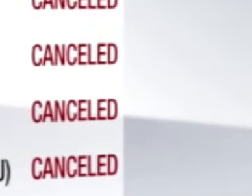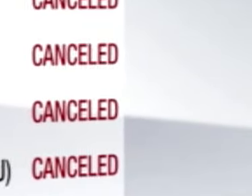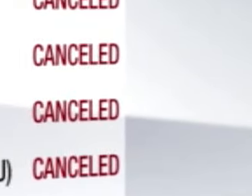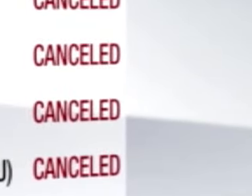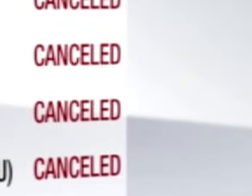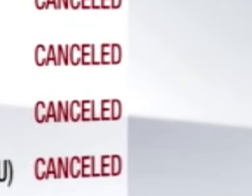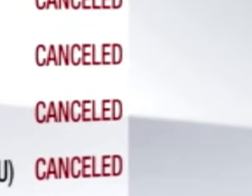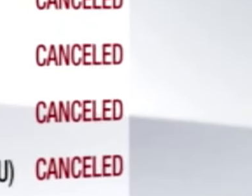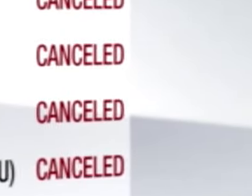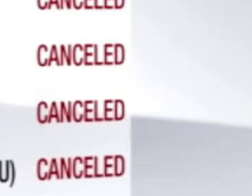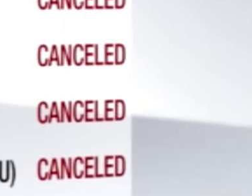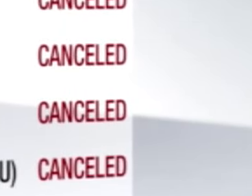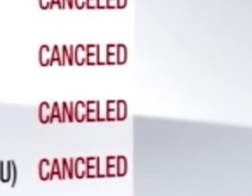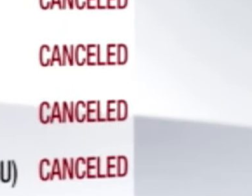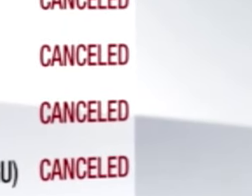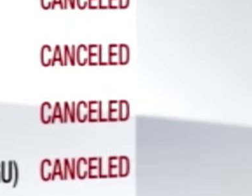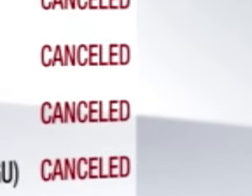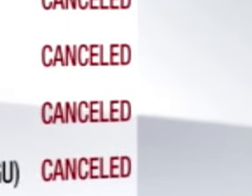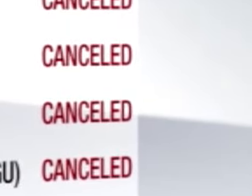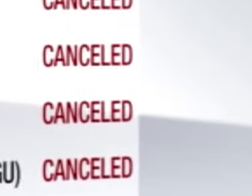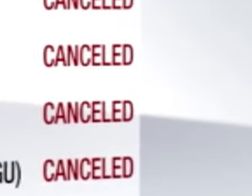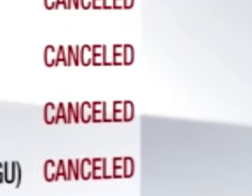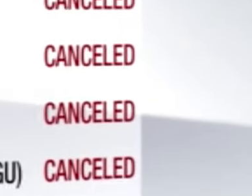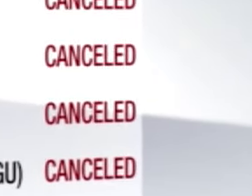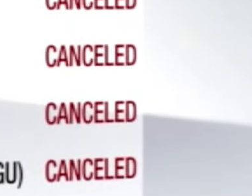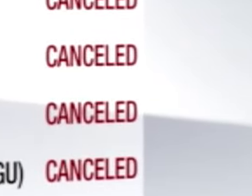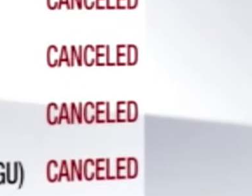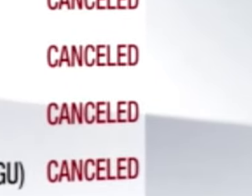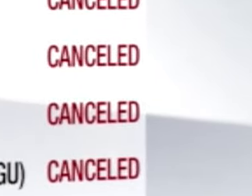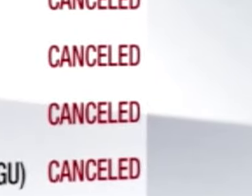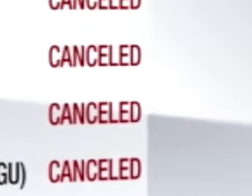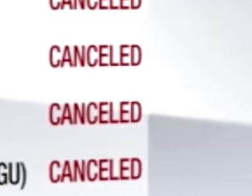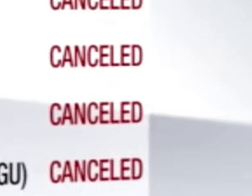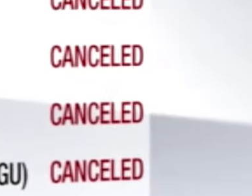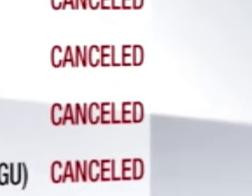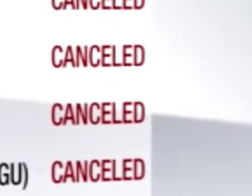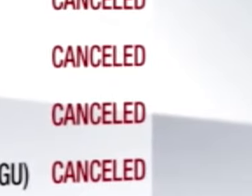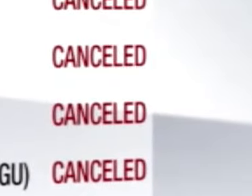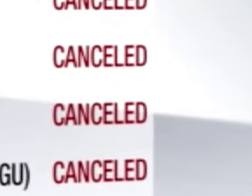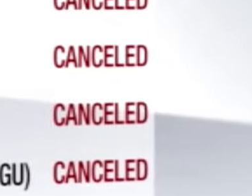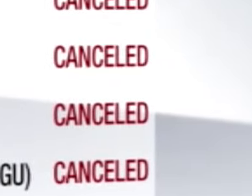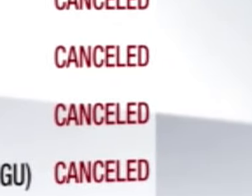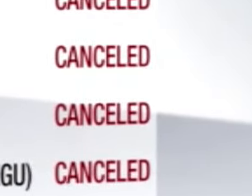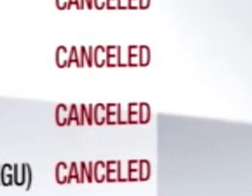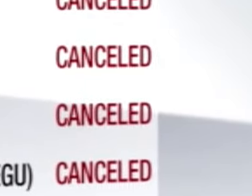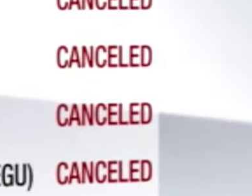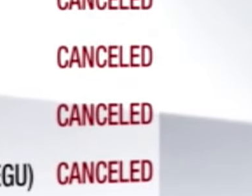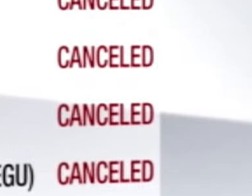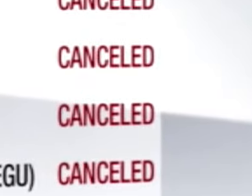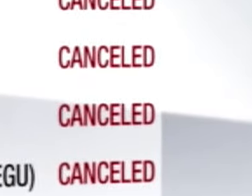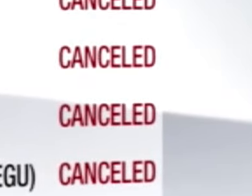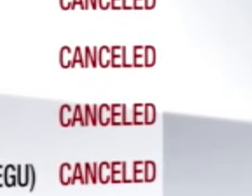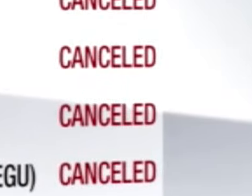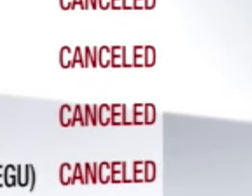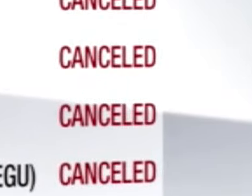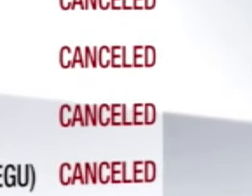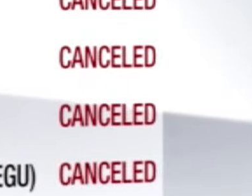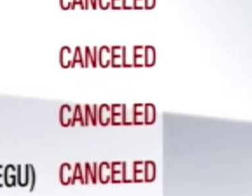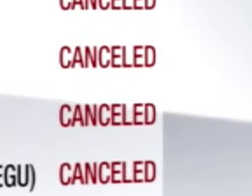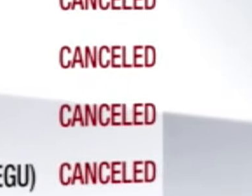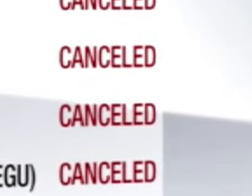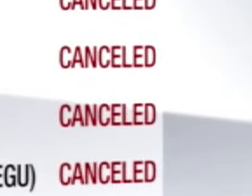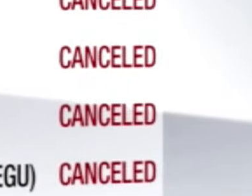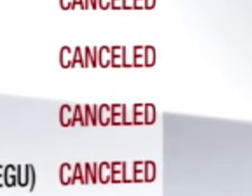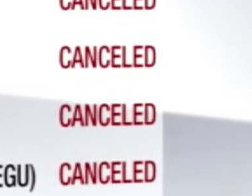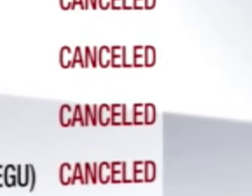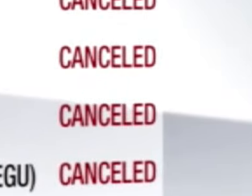Seychelles, Mombasa, and Eldoret. Inbound flights by Air Arabia and Emirates also cancelled their journey to Nairobi,